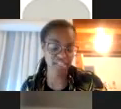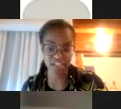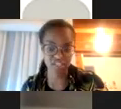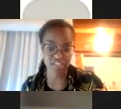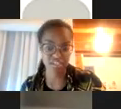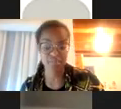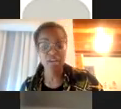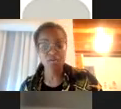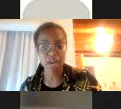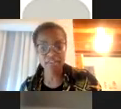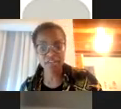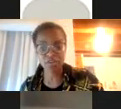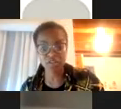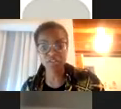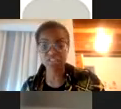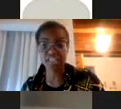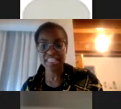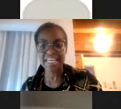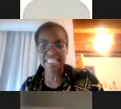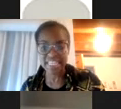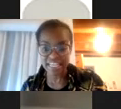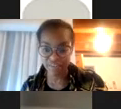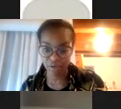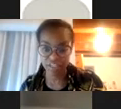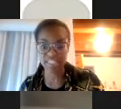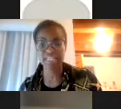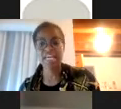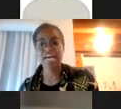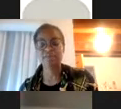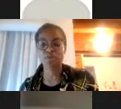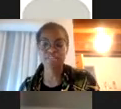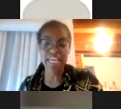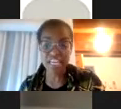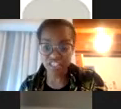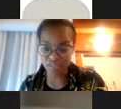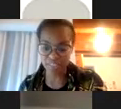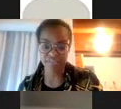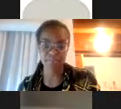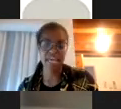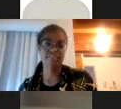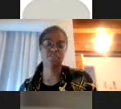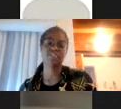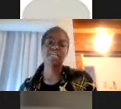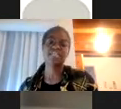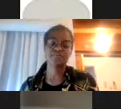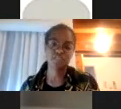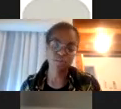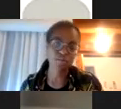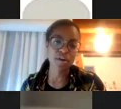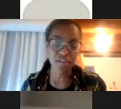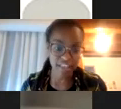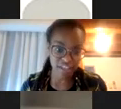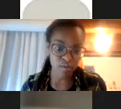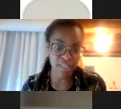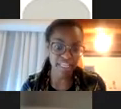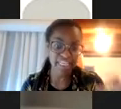family regulation system. Rather, it's critical to look at the identity of the person to have engaged in specific behaviors to determine